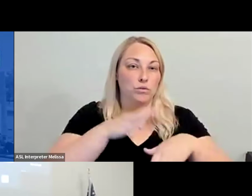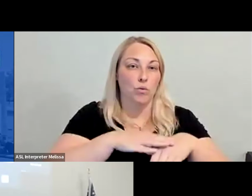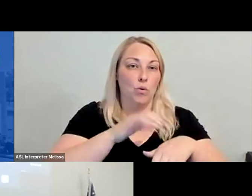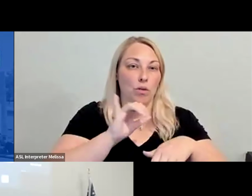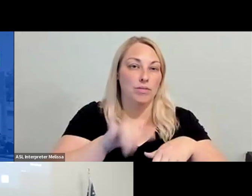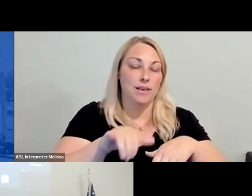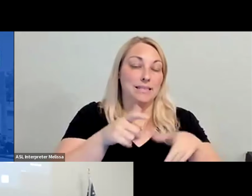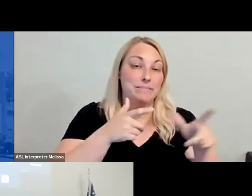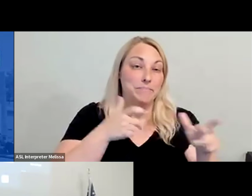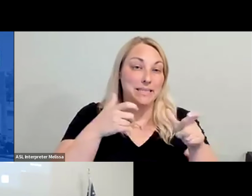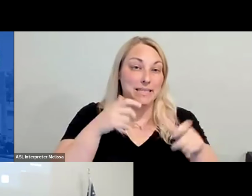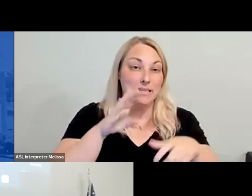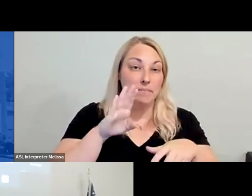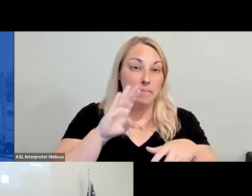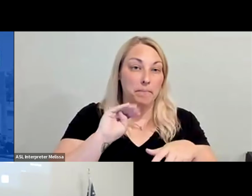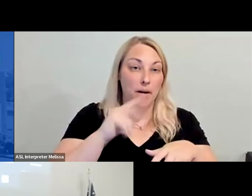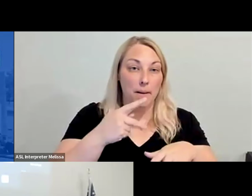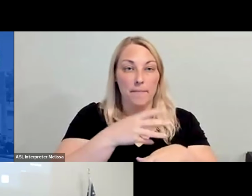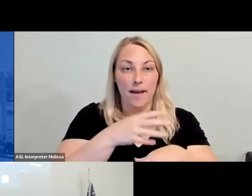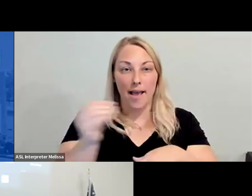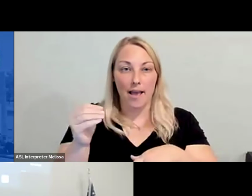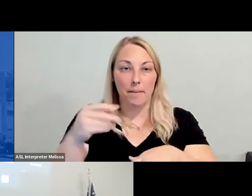only thing right now for me.